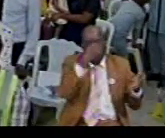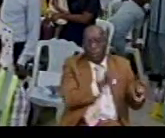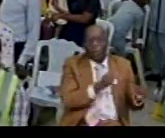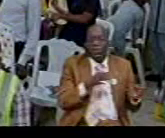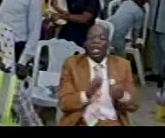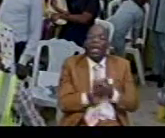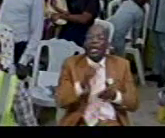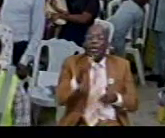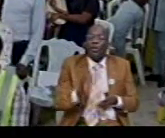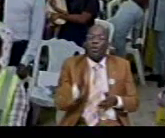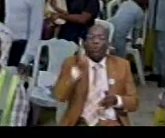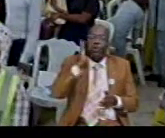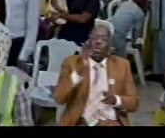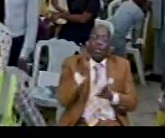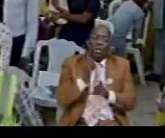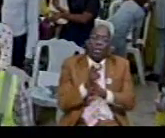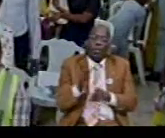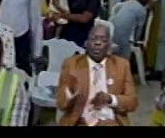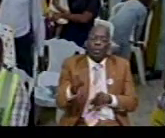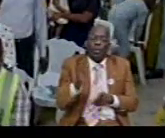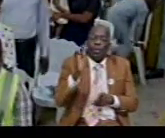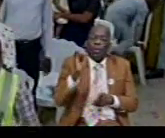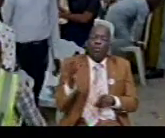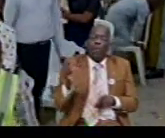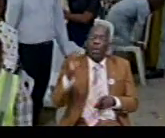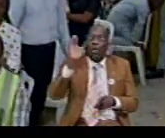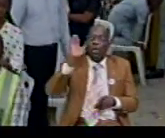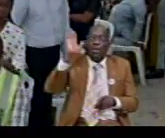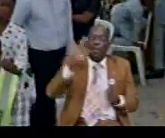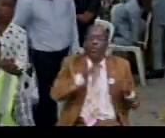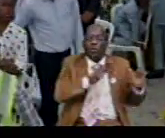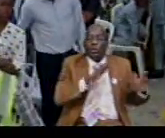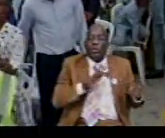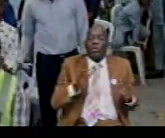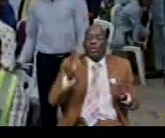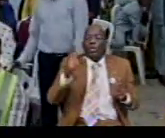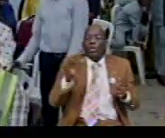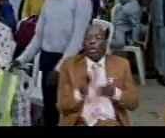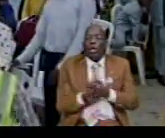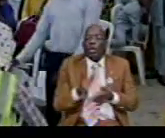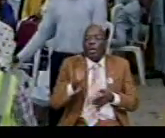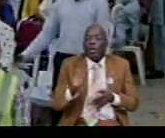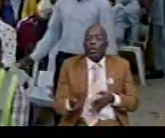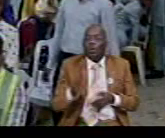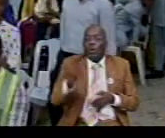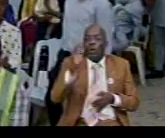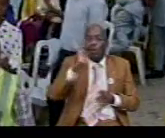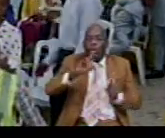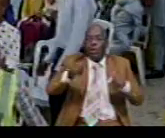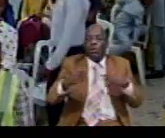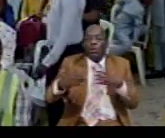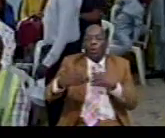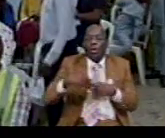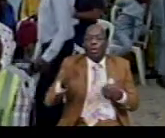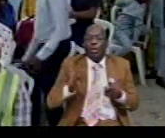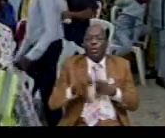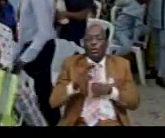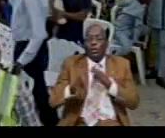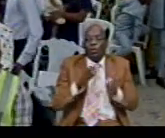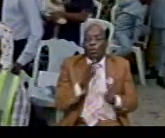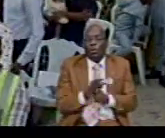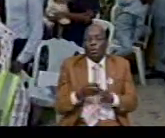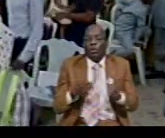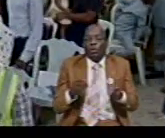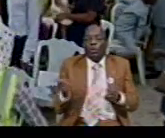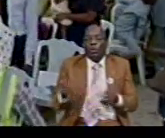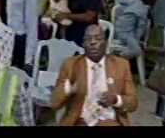by his mercies, that none of them will go back to the world, that they will not stop the journey they've started, that the Spirit of the